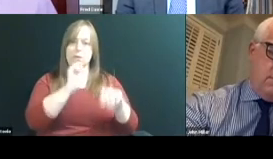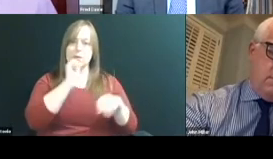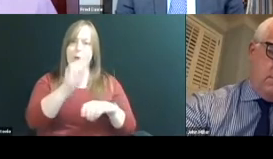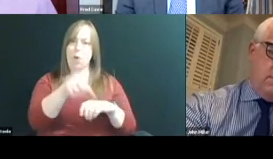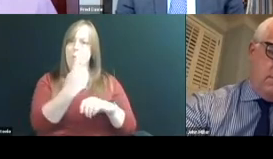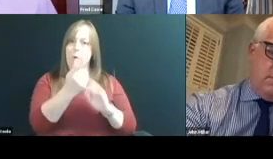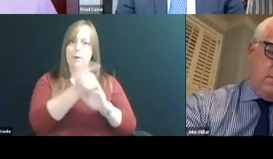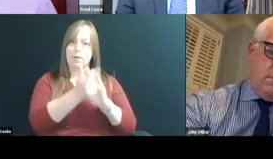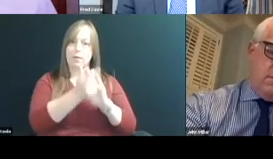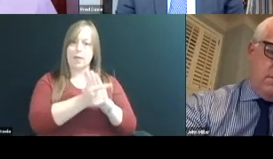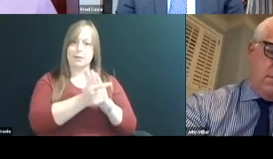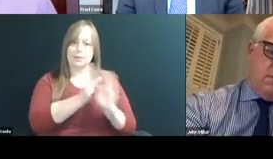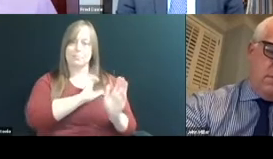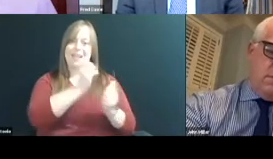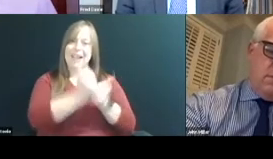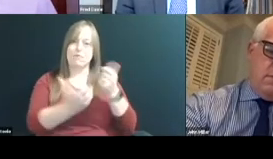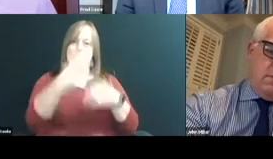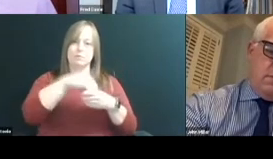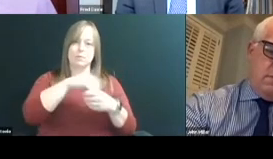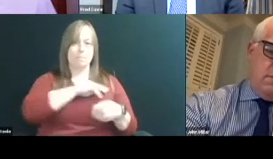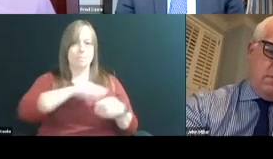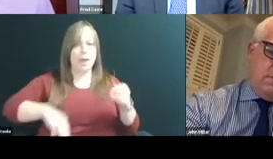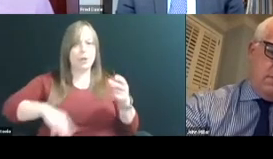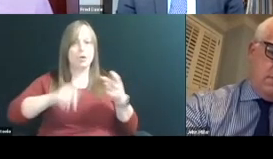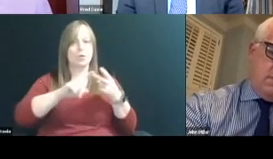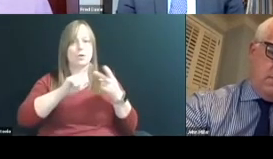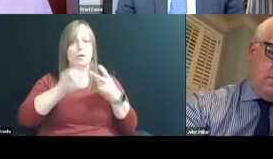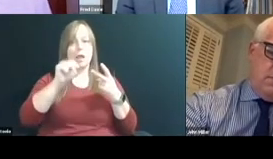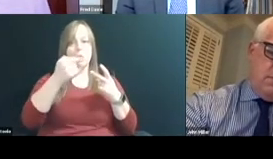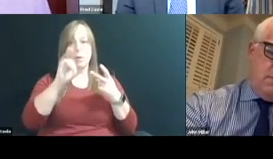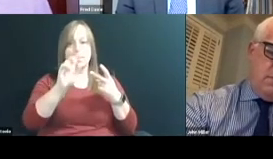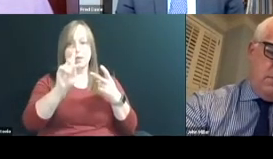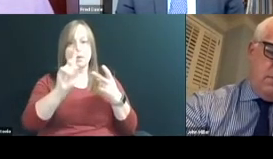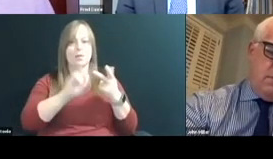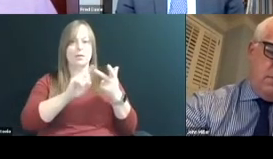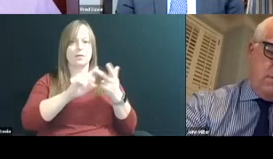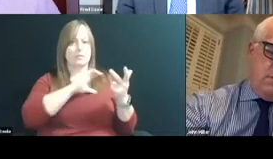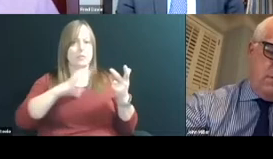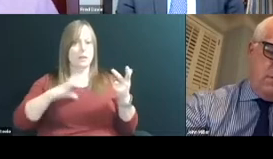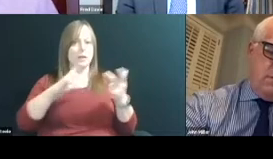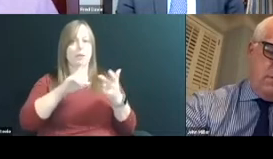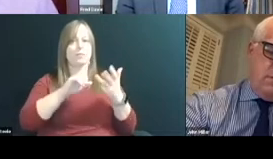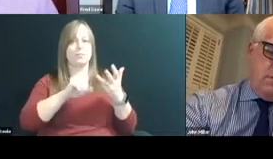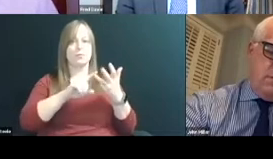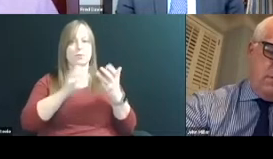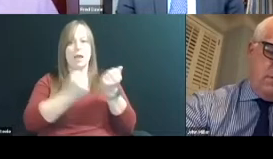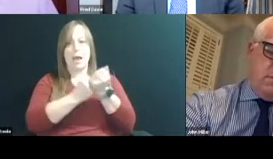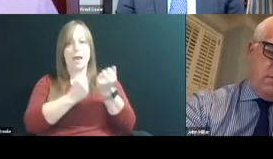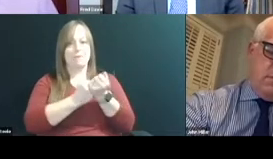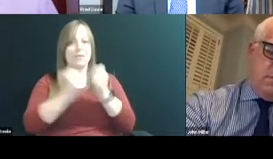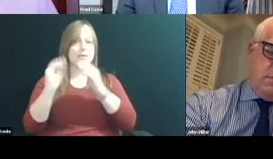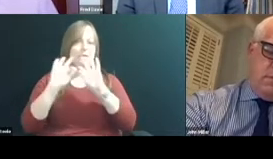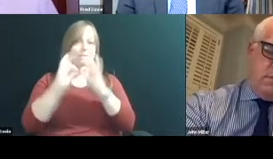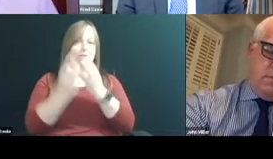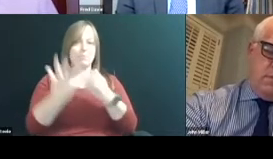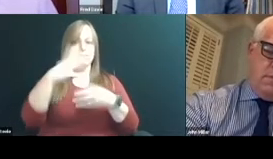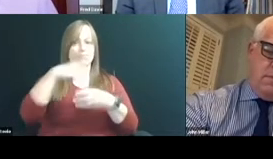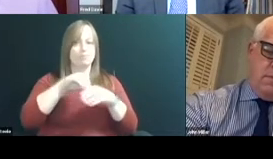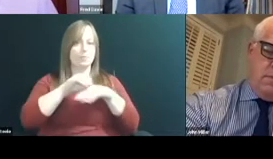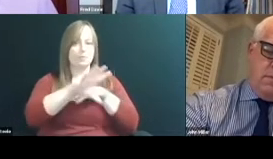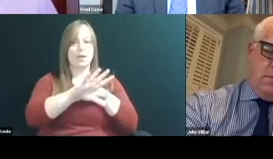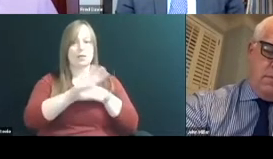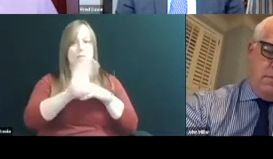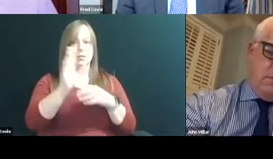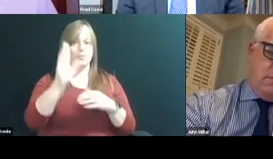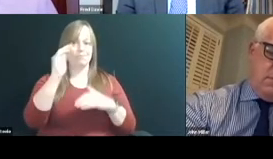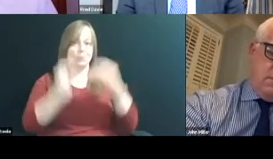one elected official, but everyone, including the mayor, the NYPD, the city council, advocates, and families who've been affected by